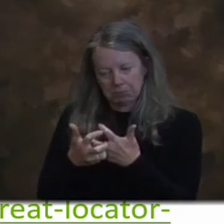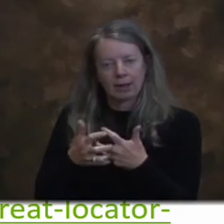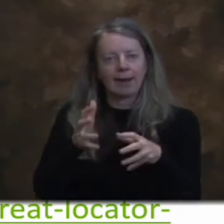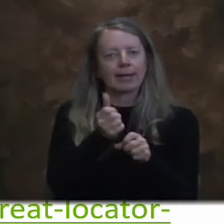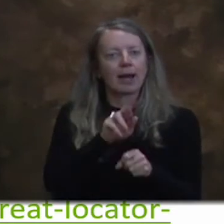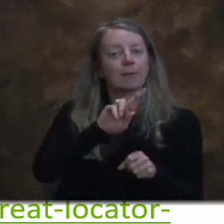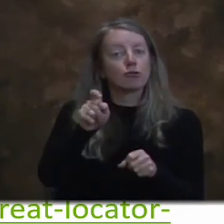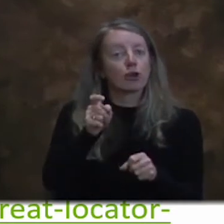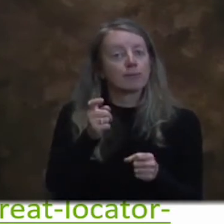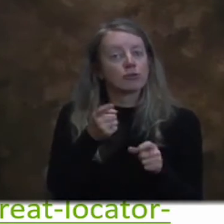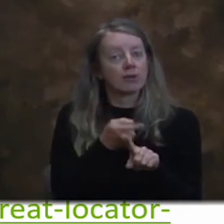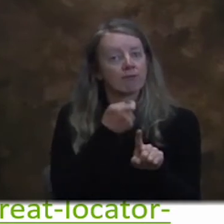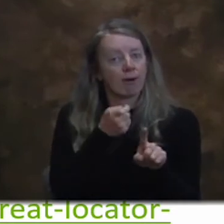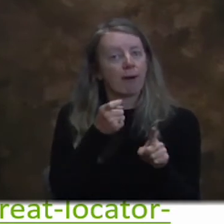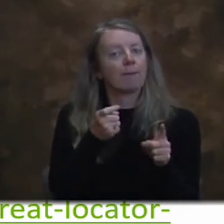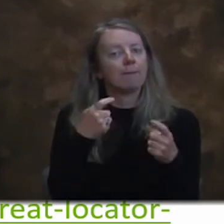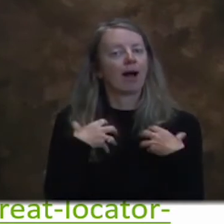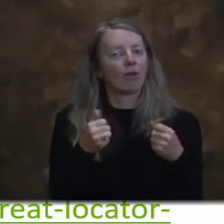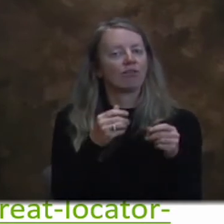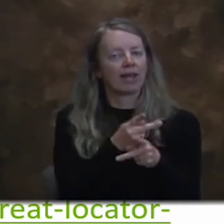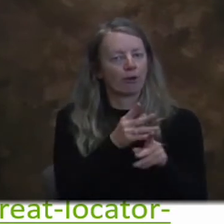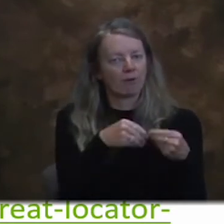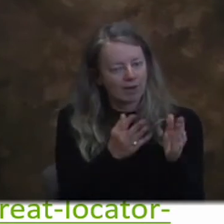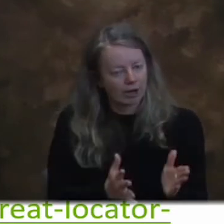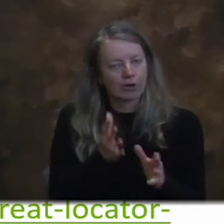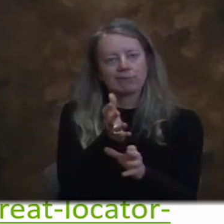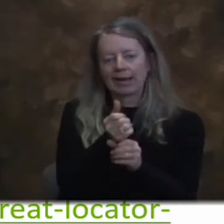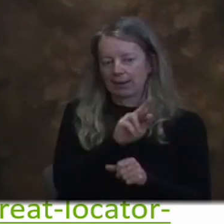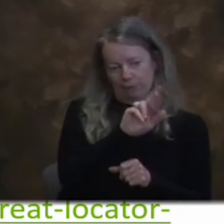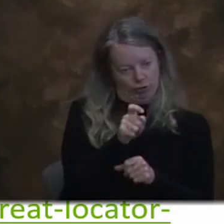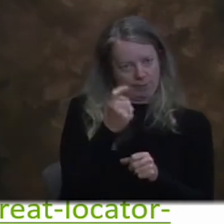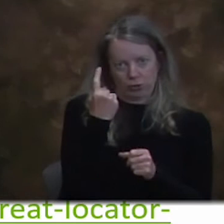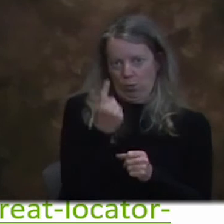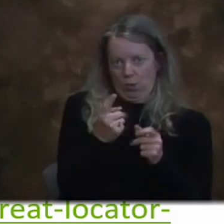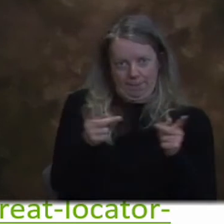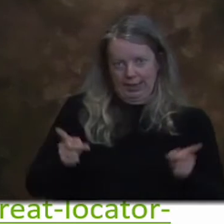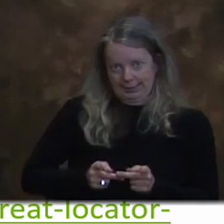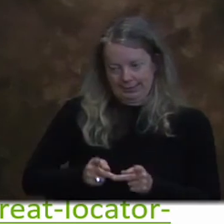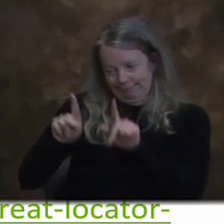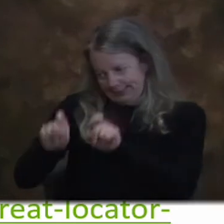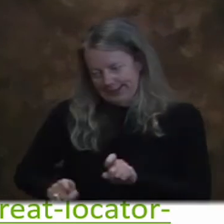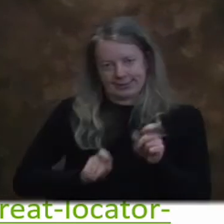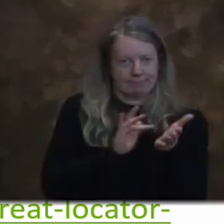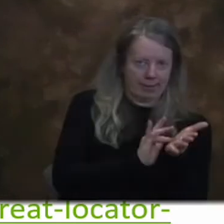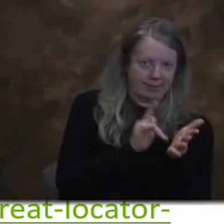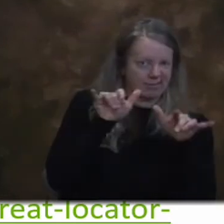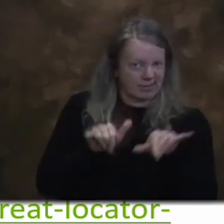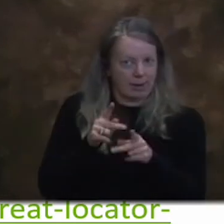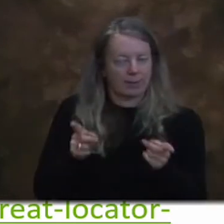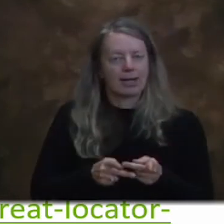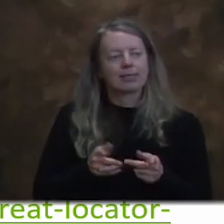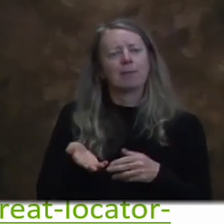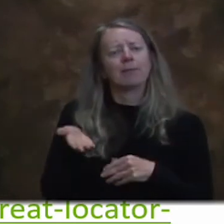healthcare provider and have their prescription filled all in one location. Initially, this program was limited to